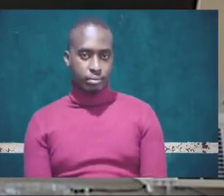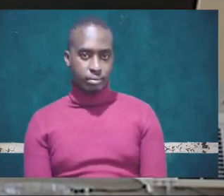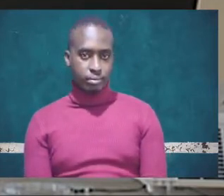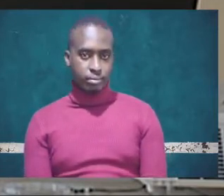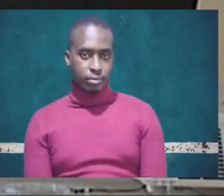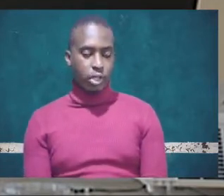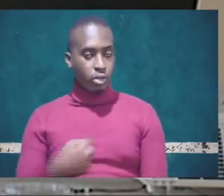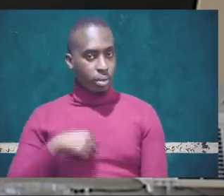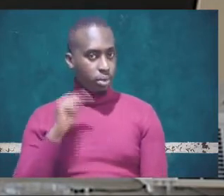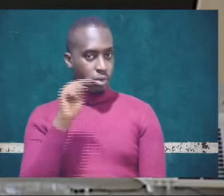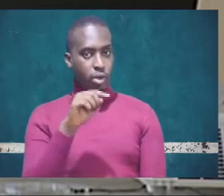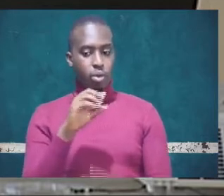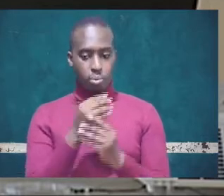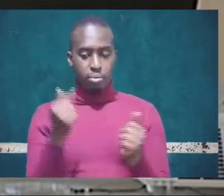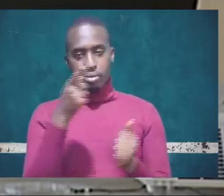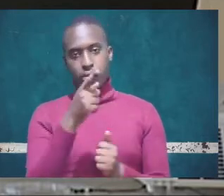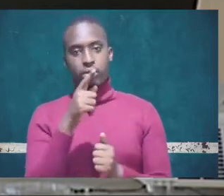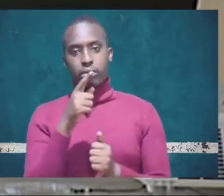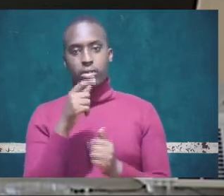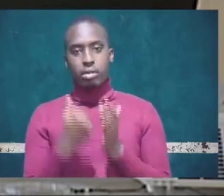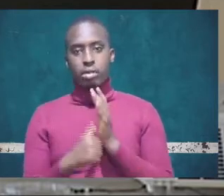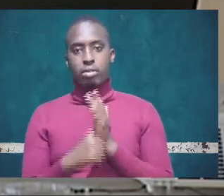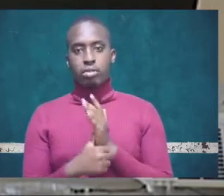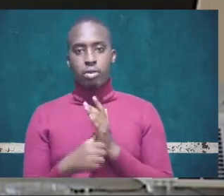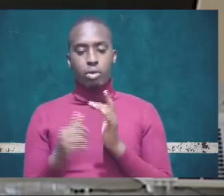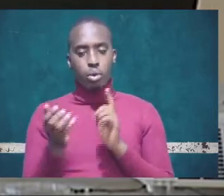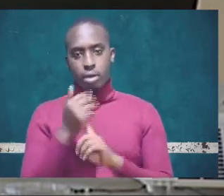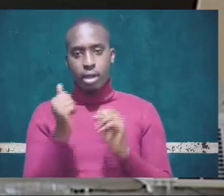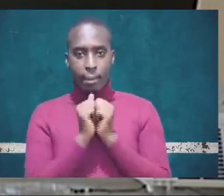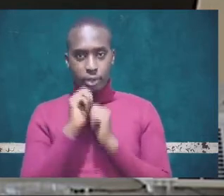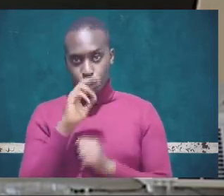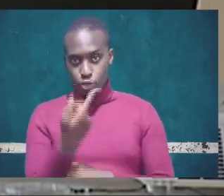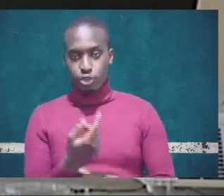We are going to solve this together. Solution.